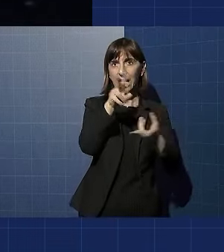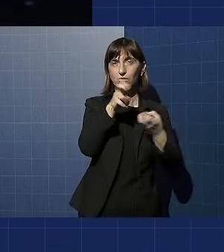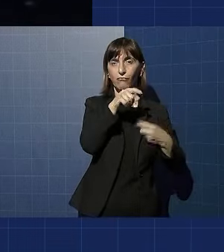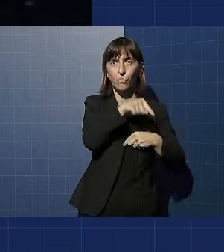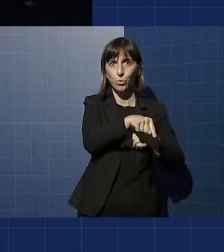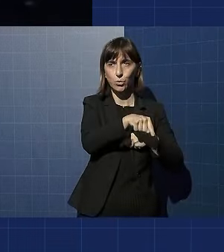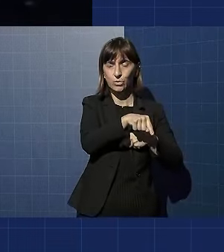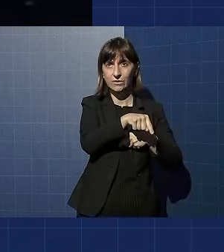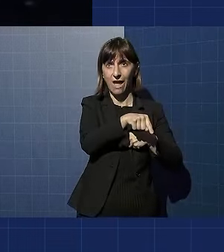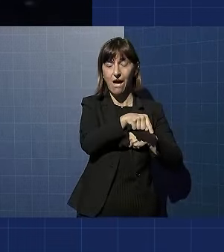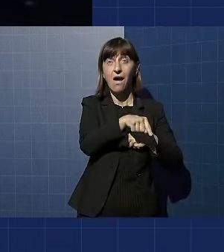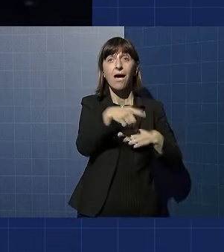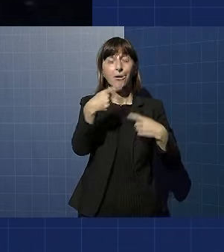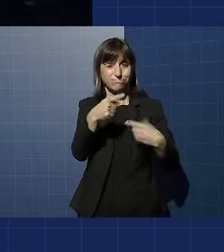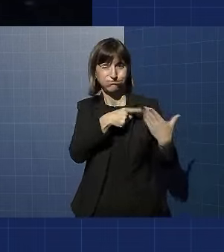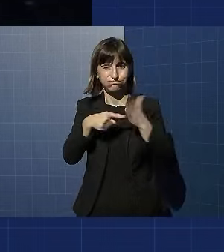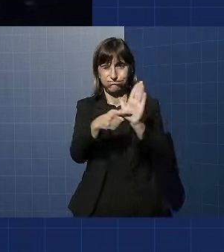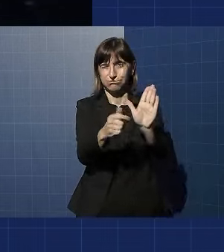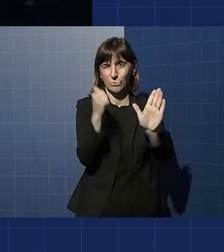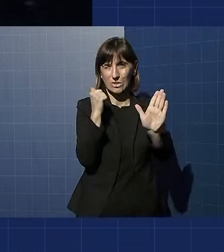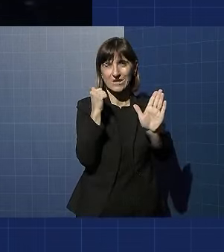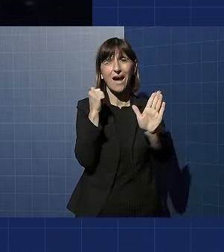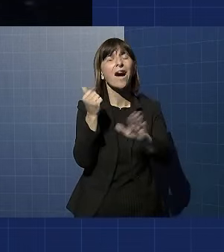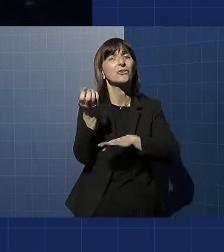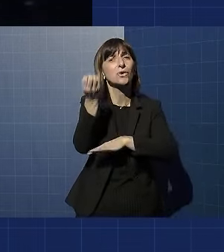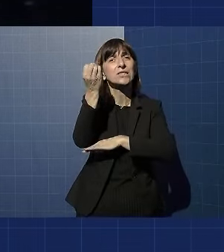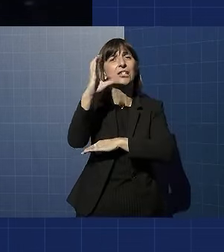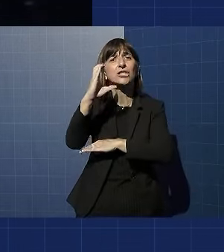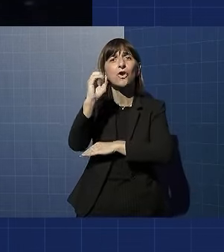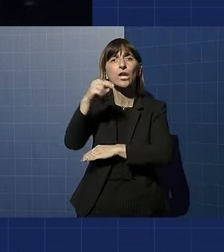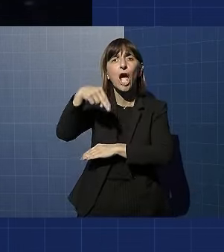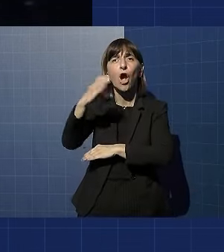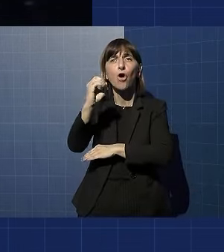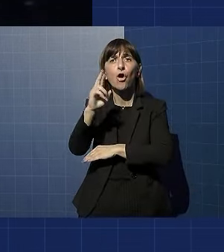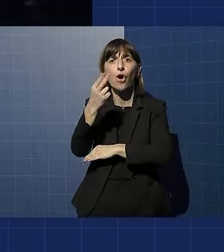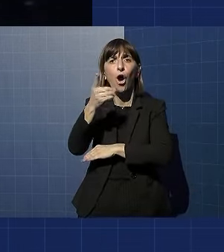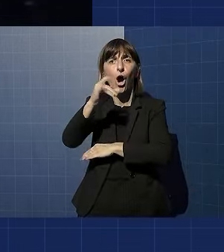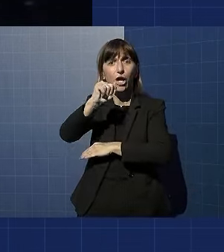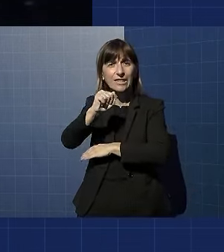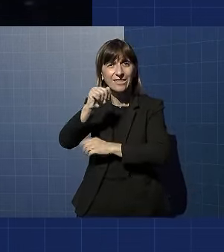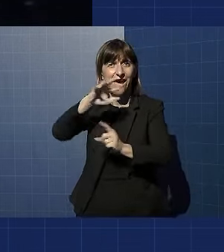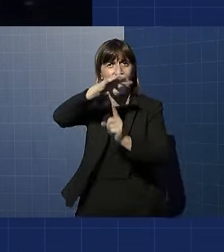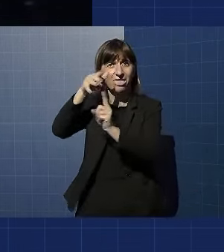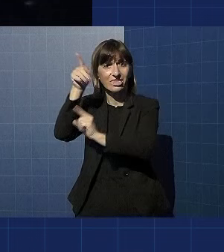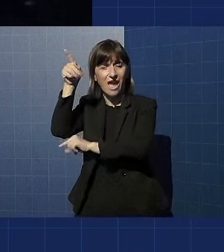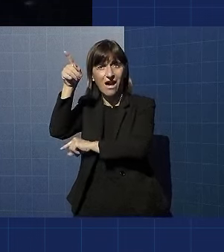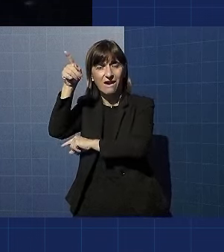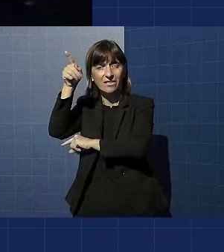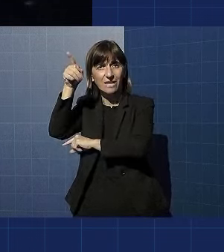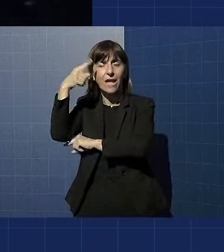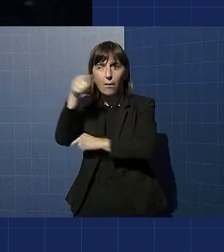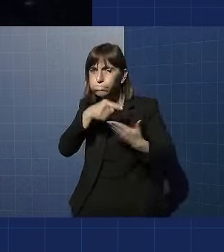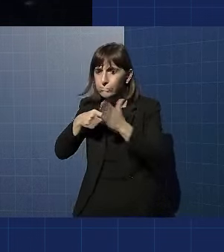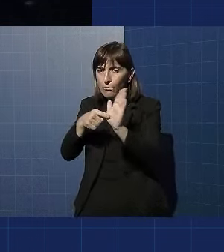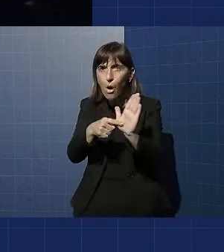are implementing some of the stuff we do in space. We also have a test bed there for gray water recycling. And just one